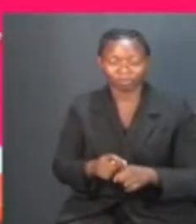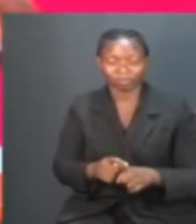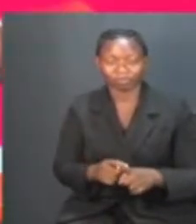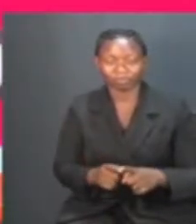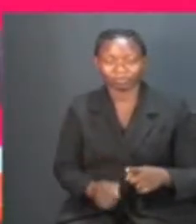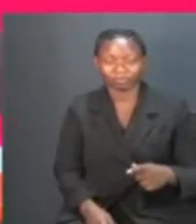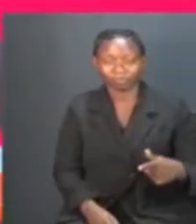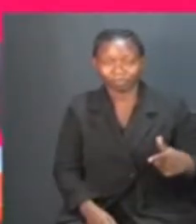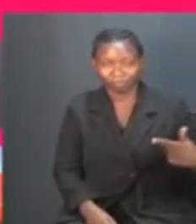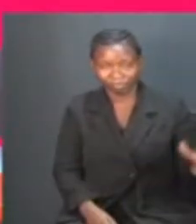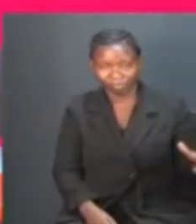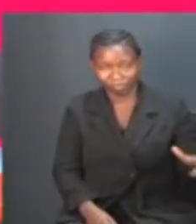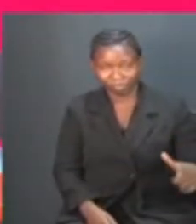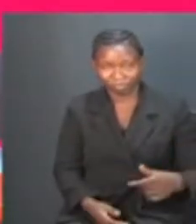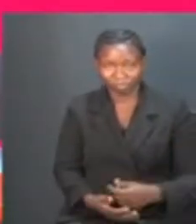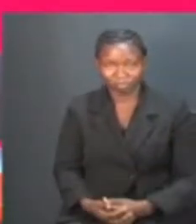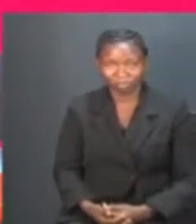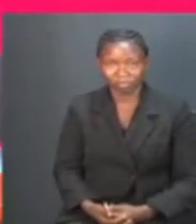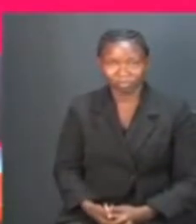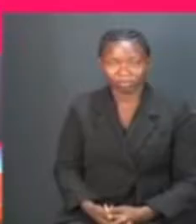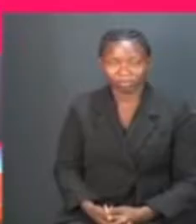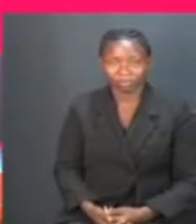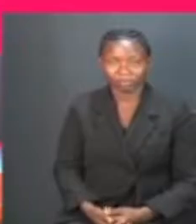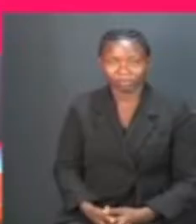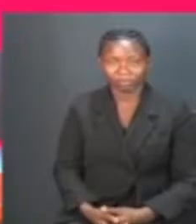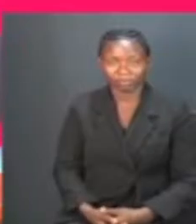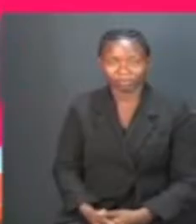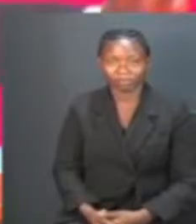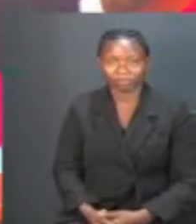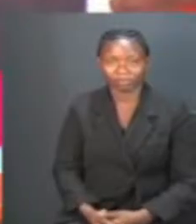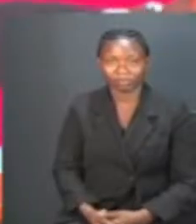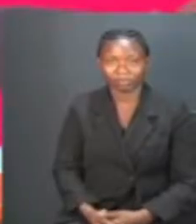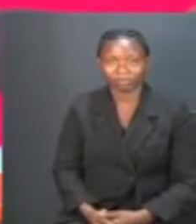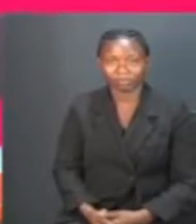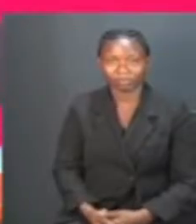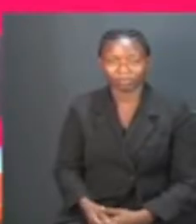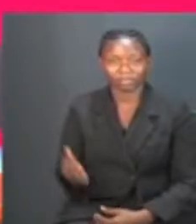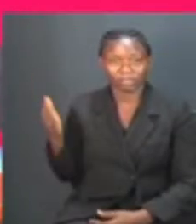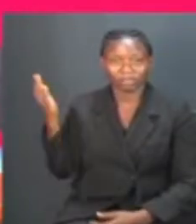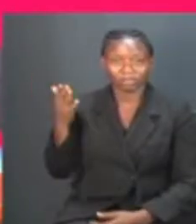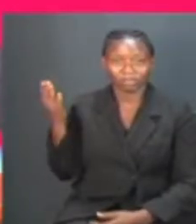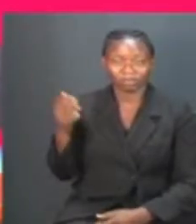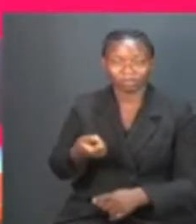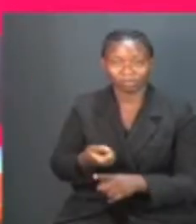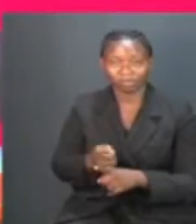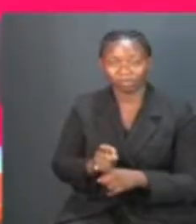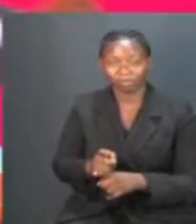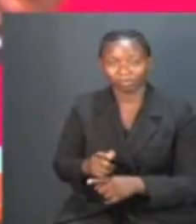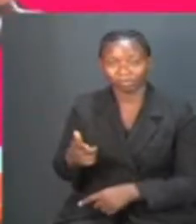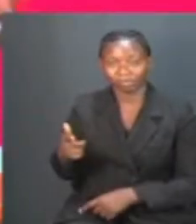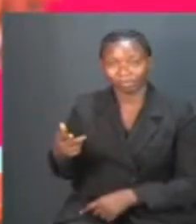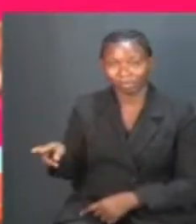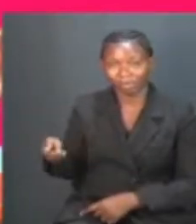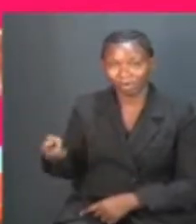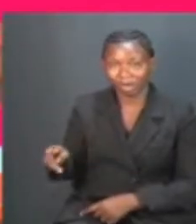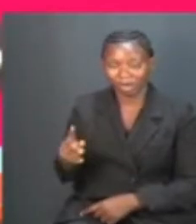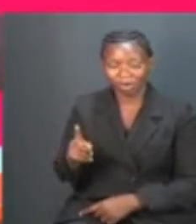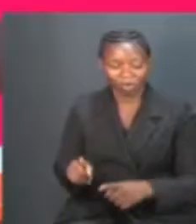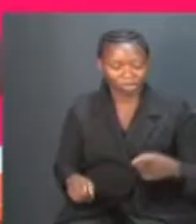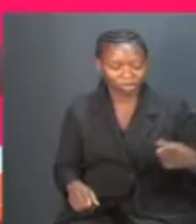was one here. Okay, statement is emanating from here. So there was one